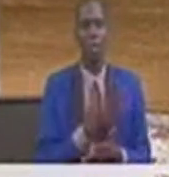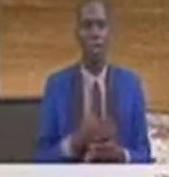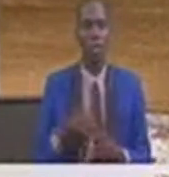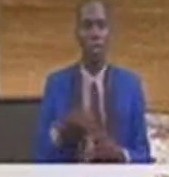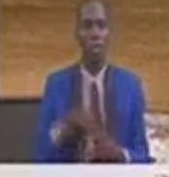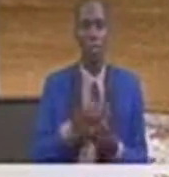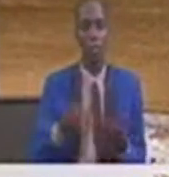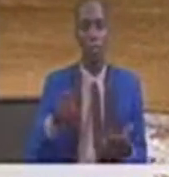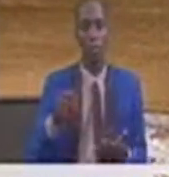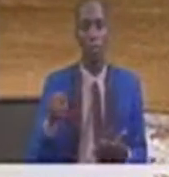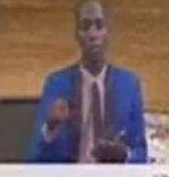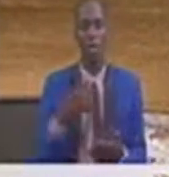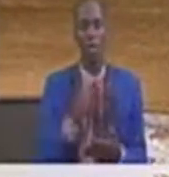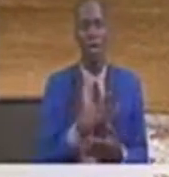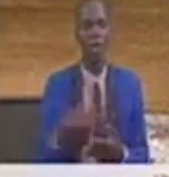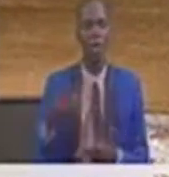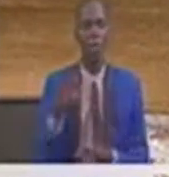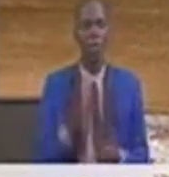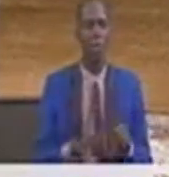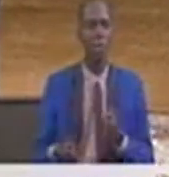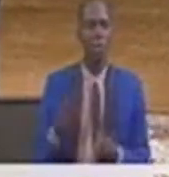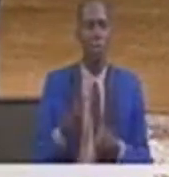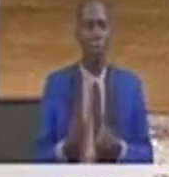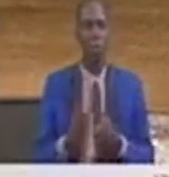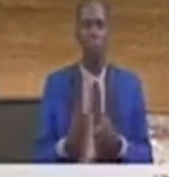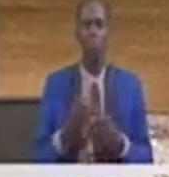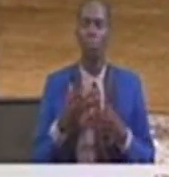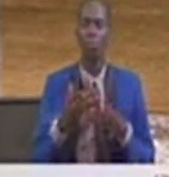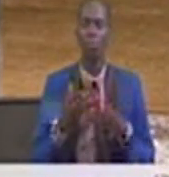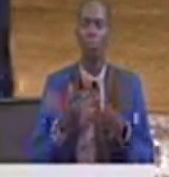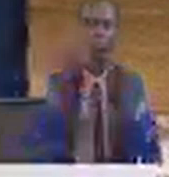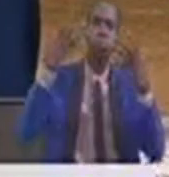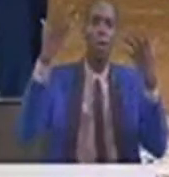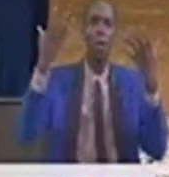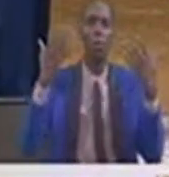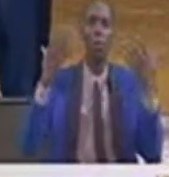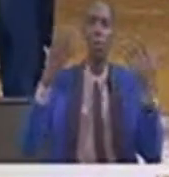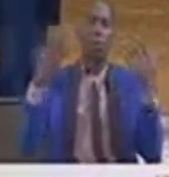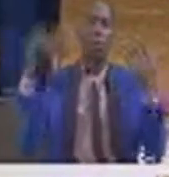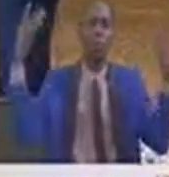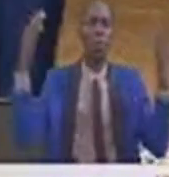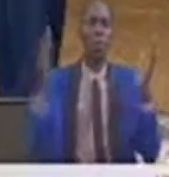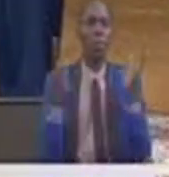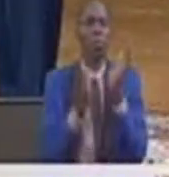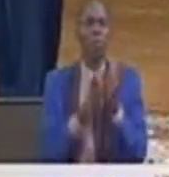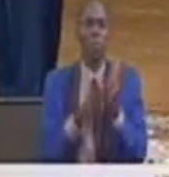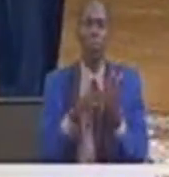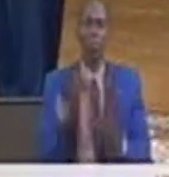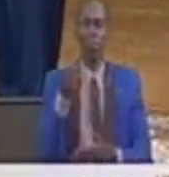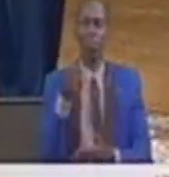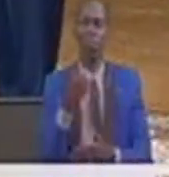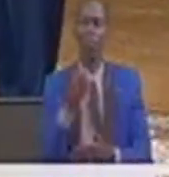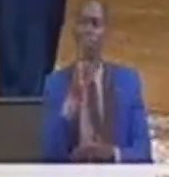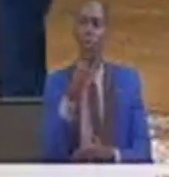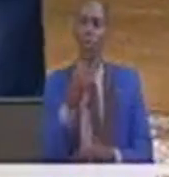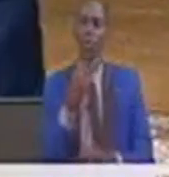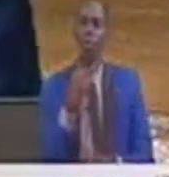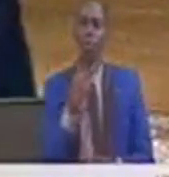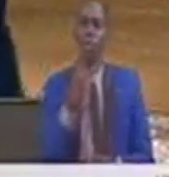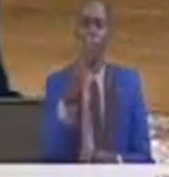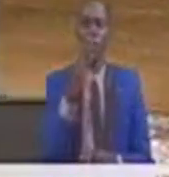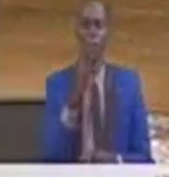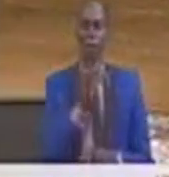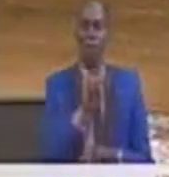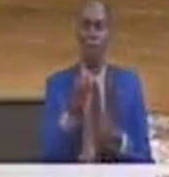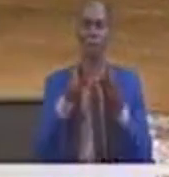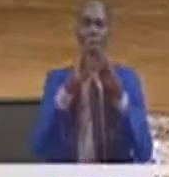Verse 22, and the people gave a shout, saying, it is the voice of a God